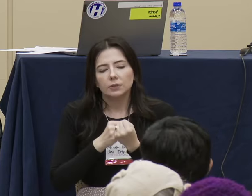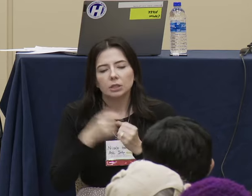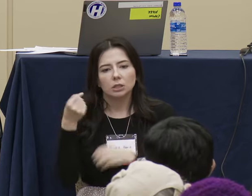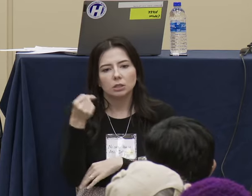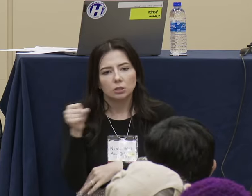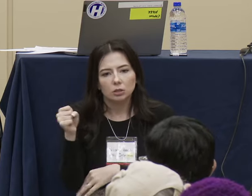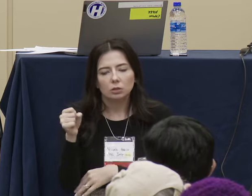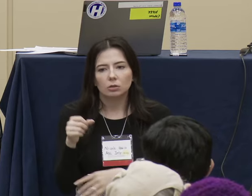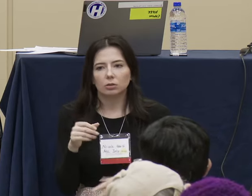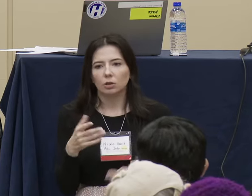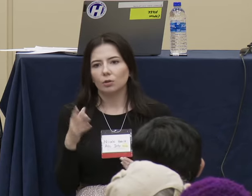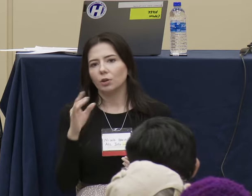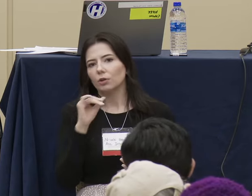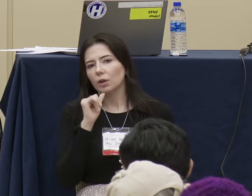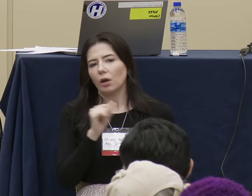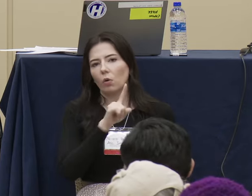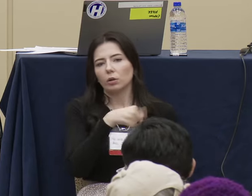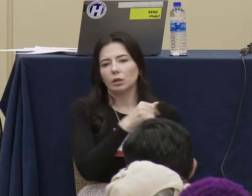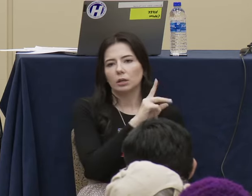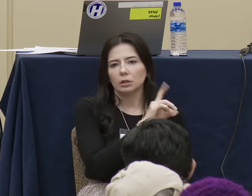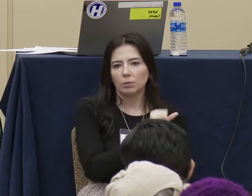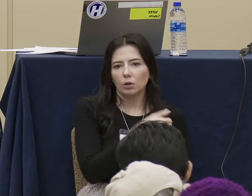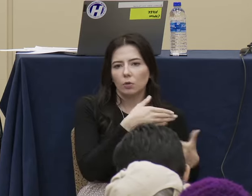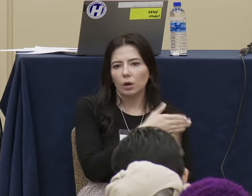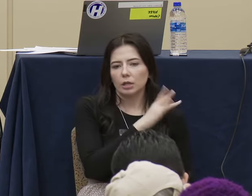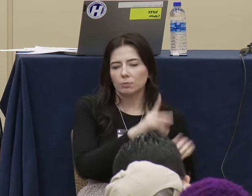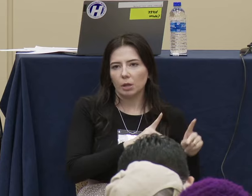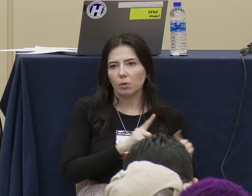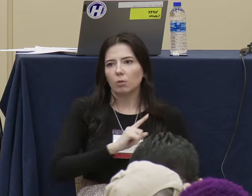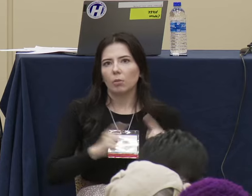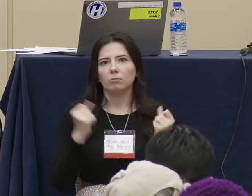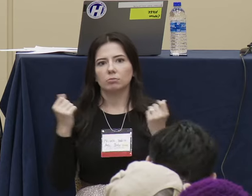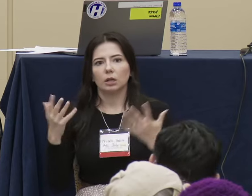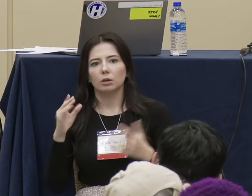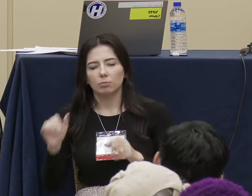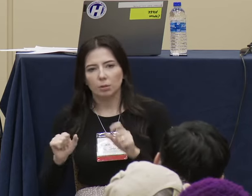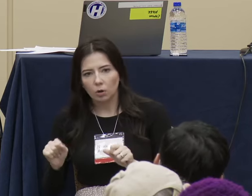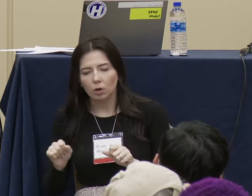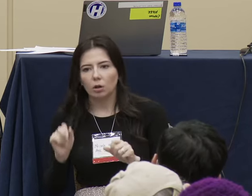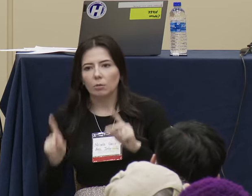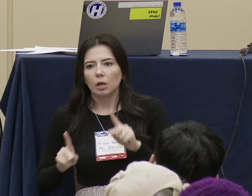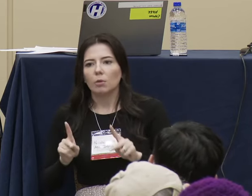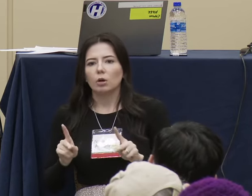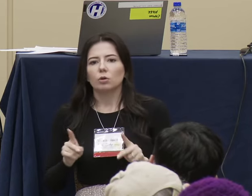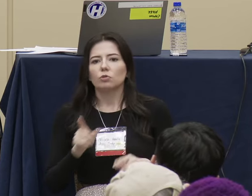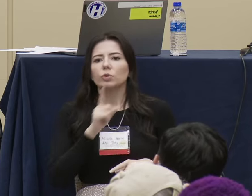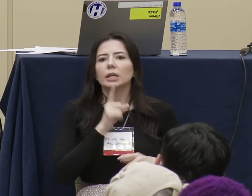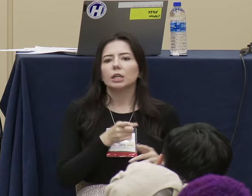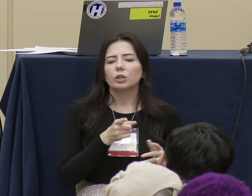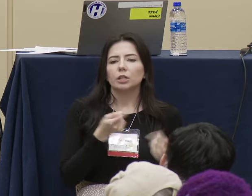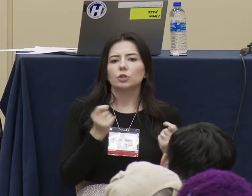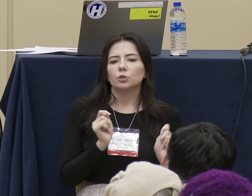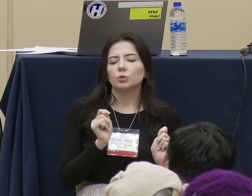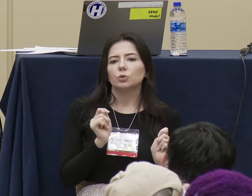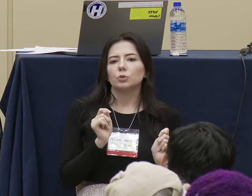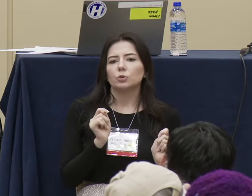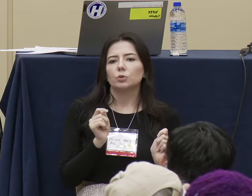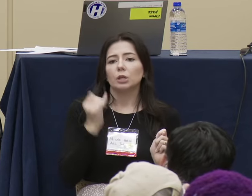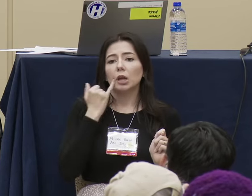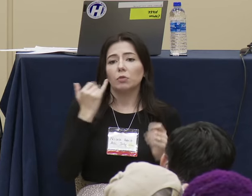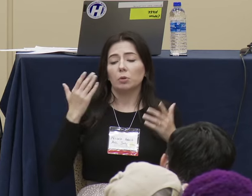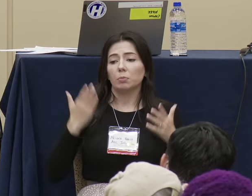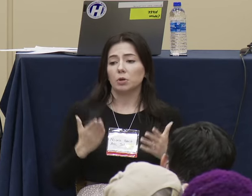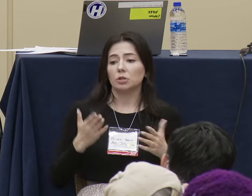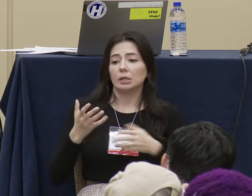even just disability rights people, really try to push for this idea of money follows the person. So meaning that if a person gets